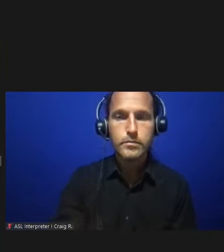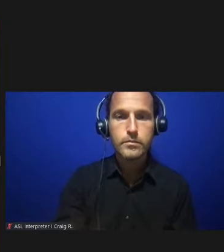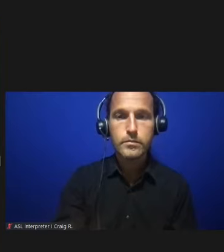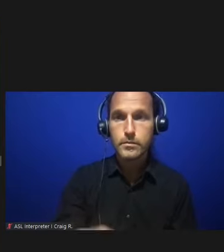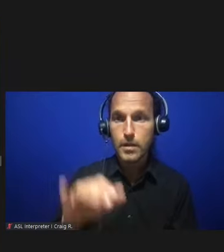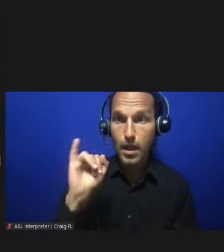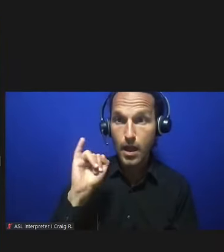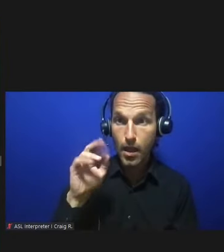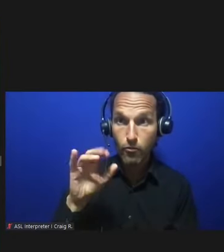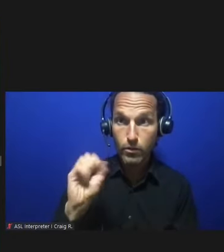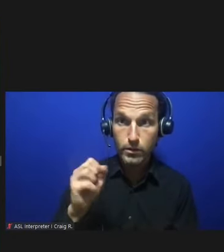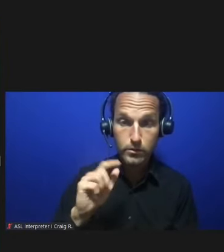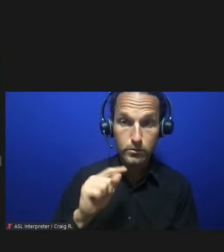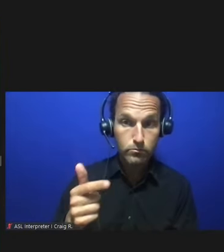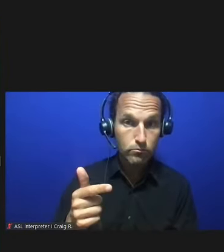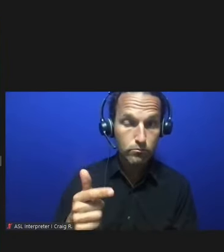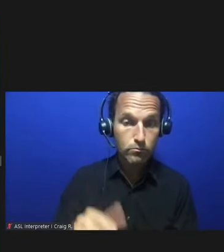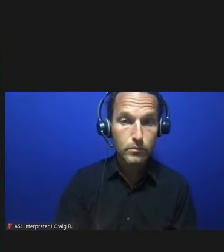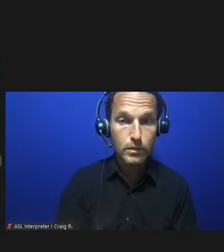Iris?